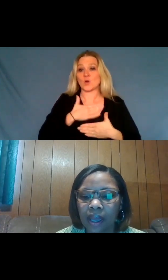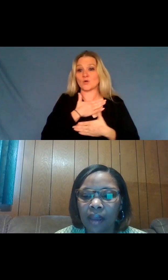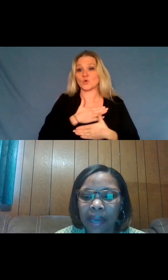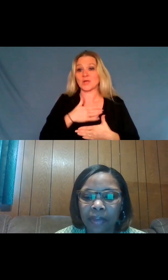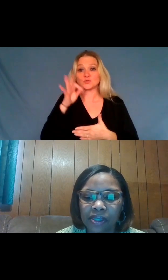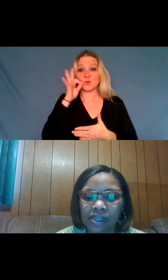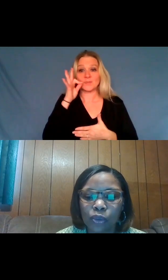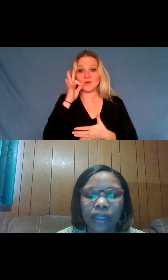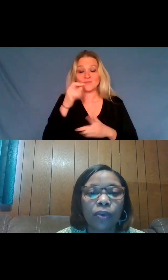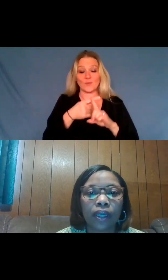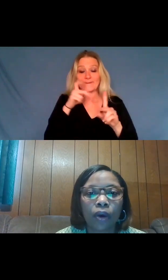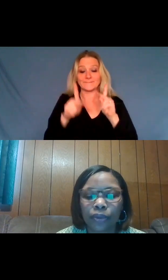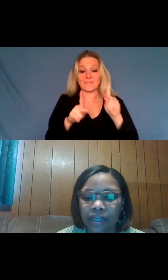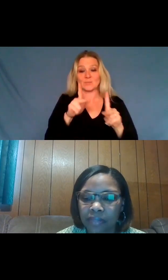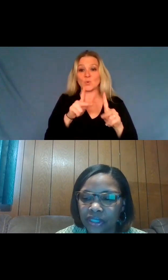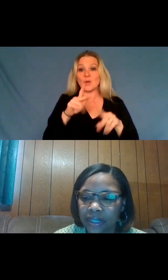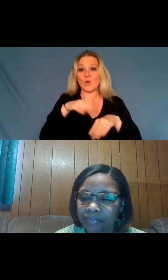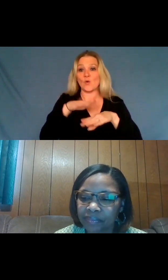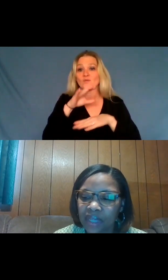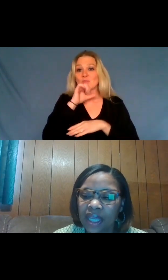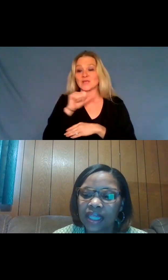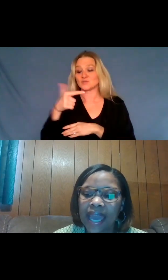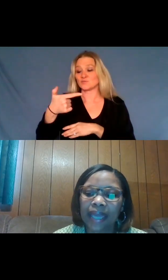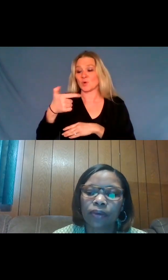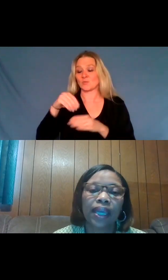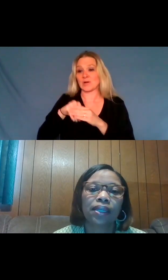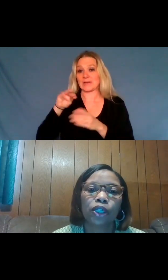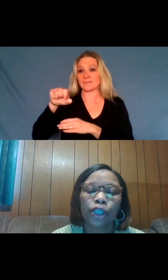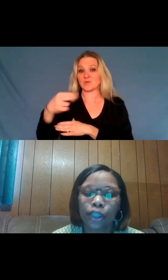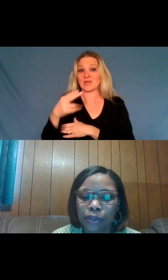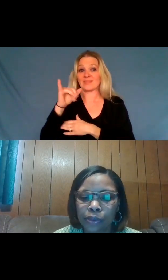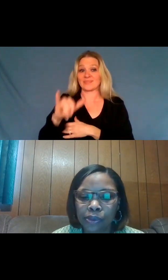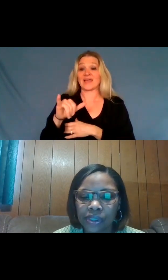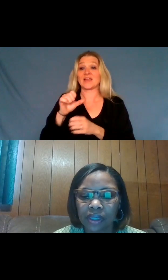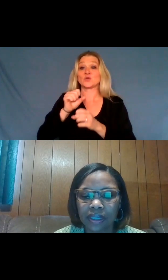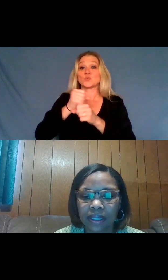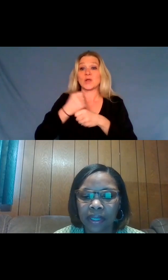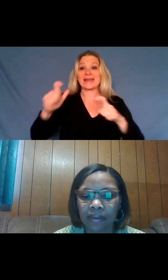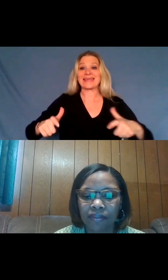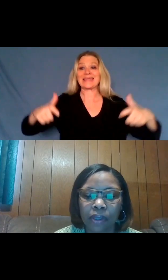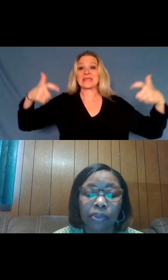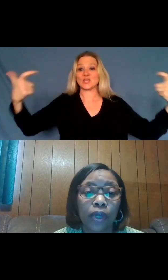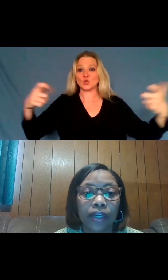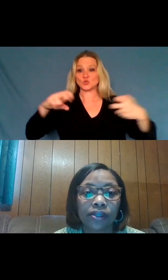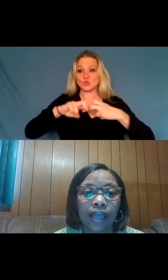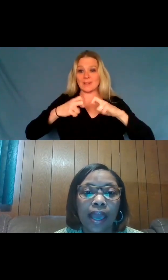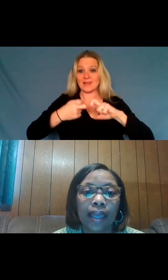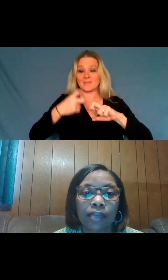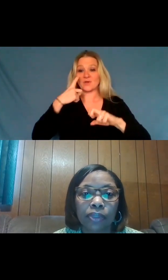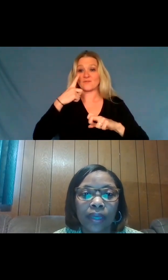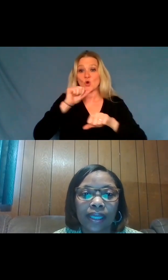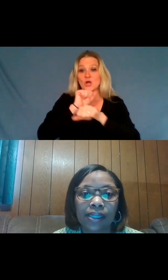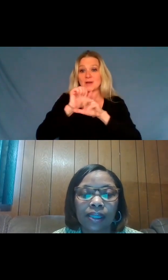excuse me, by persons 21 and older in Michigan. The act created a huge dilemma for employers